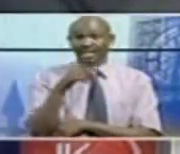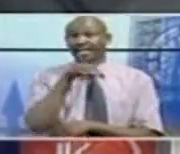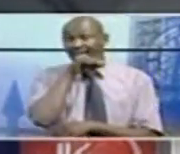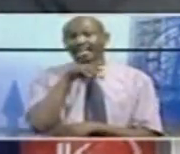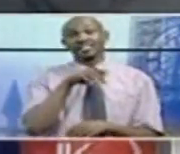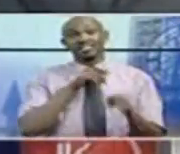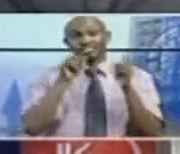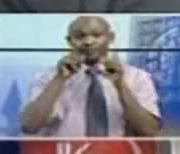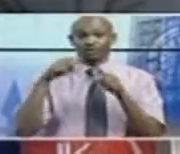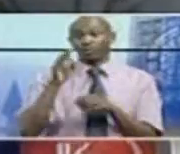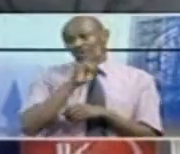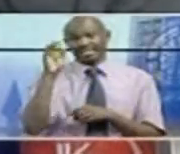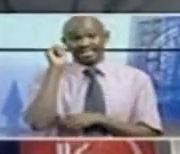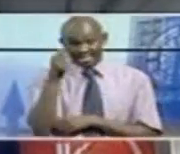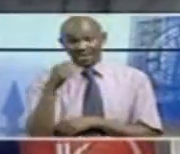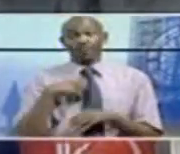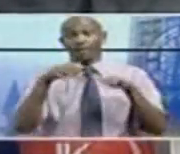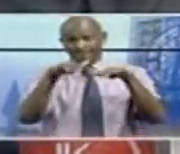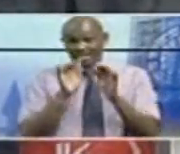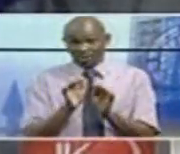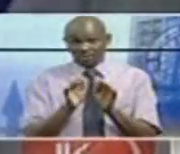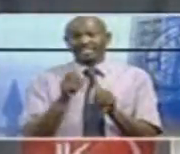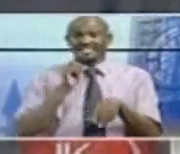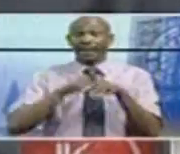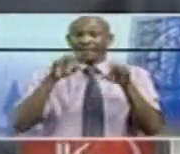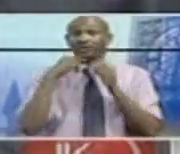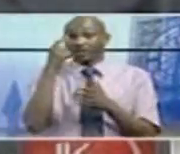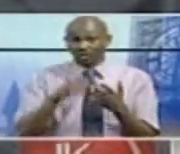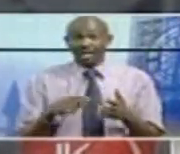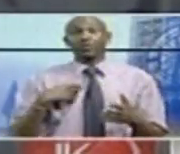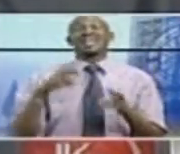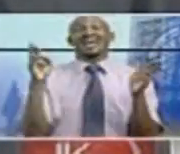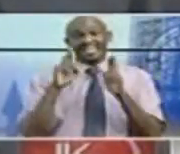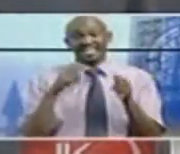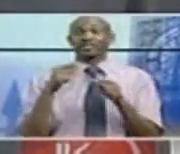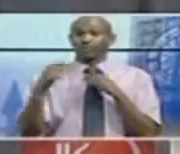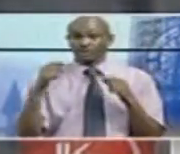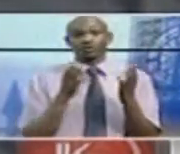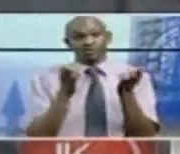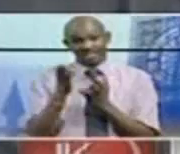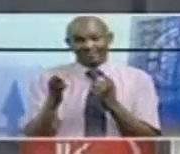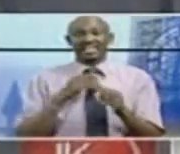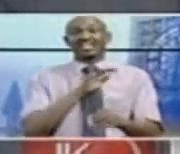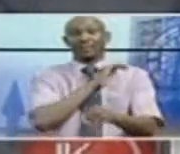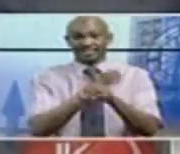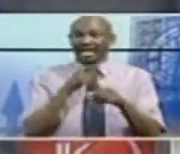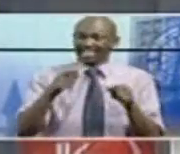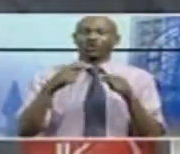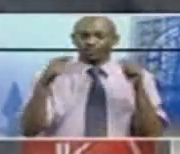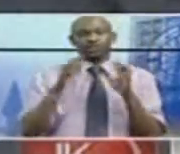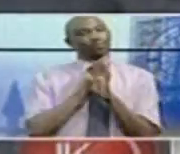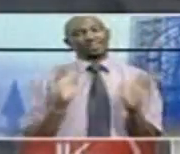traveled to Western Kenya for a barrio. And in a barrio ceremony, he said, we are ready as the opposition to serve in our capacities as the